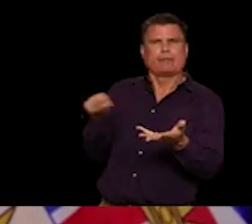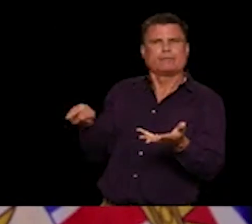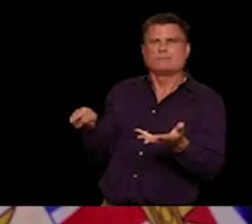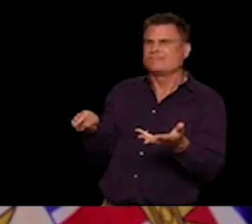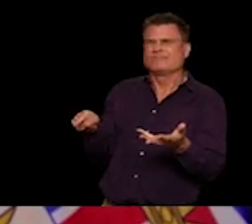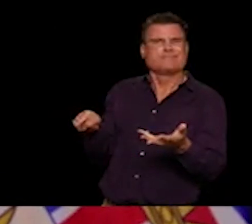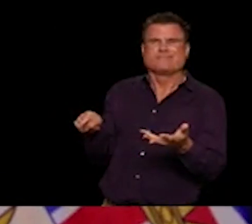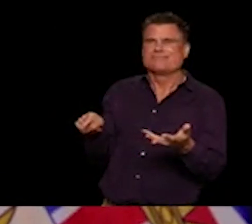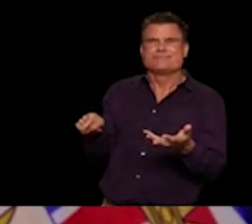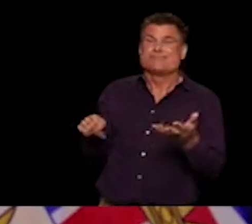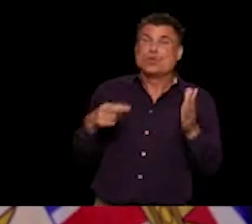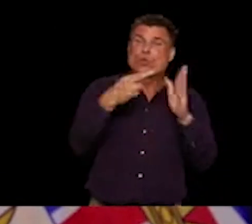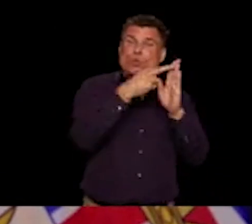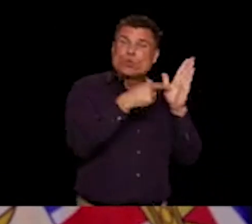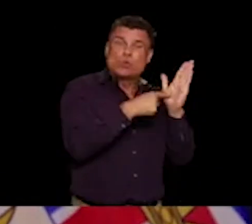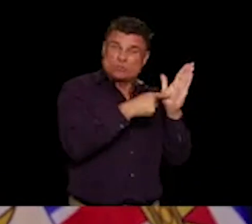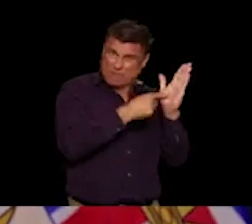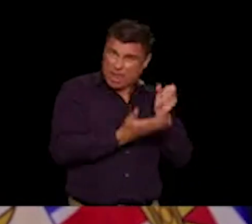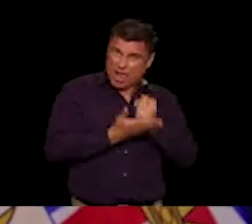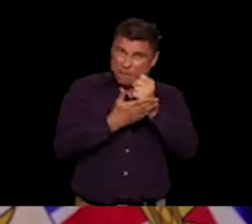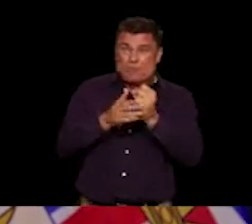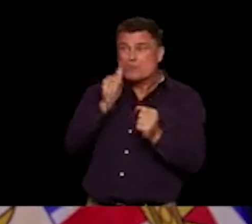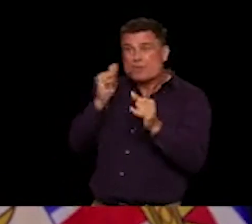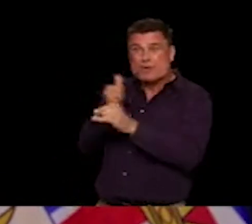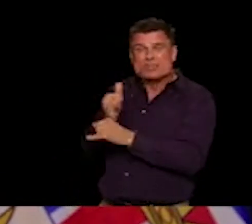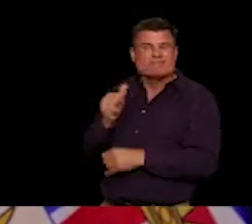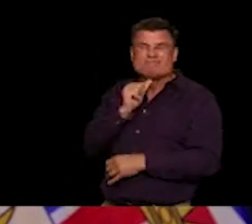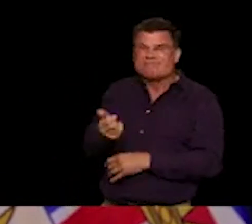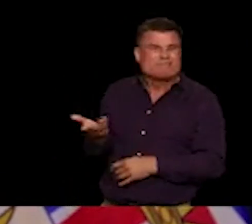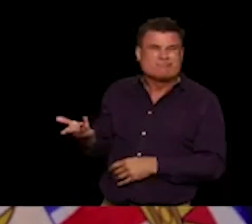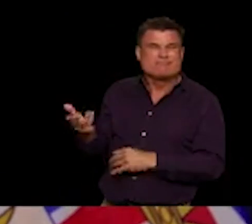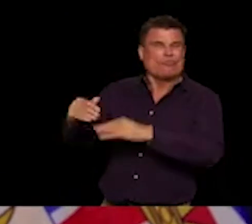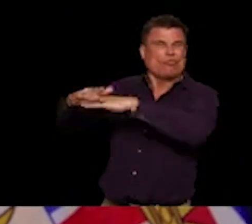itself is not something that's going to stop